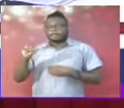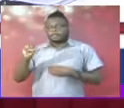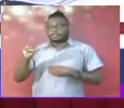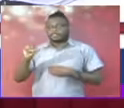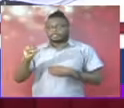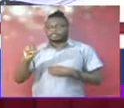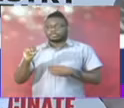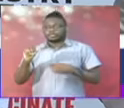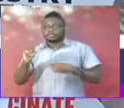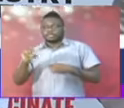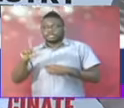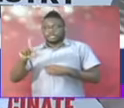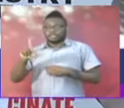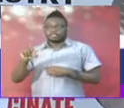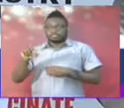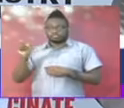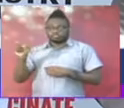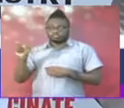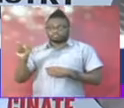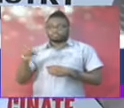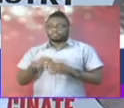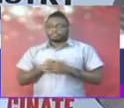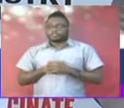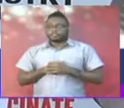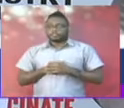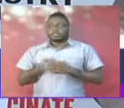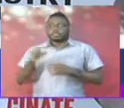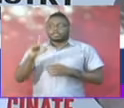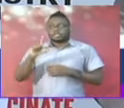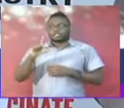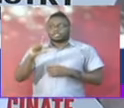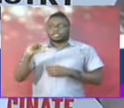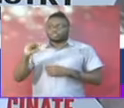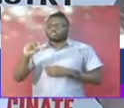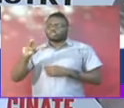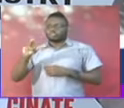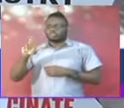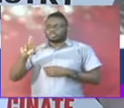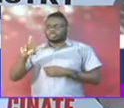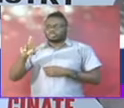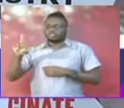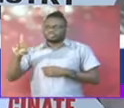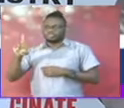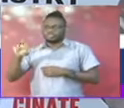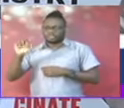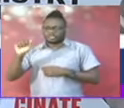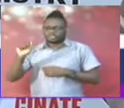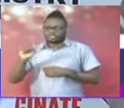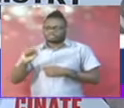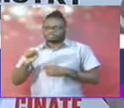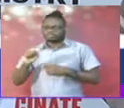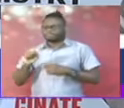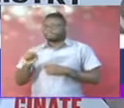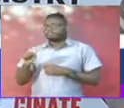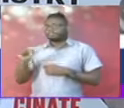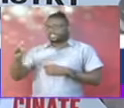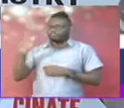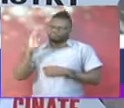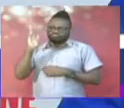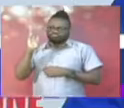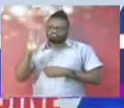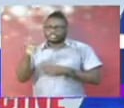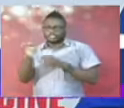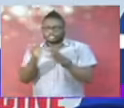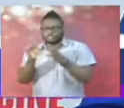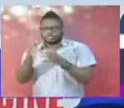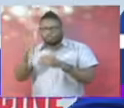Langston Roach Industries, as she shares a personal testimony on why she found it important to get vaccinated.